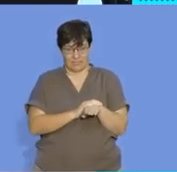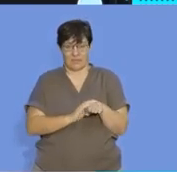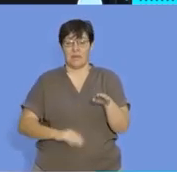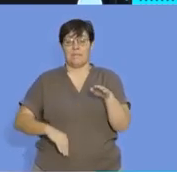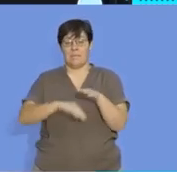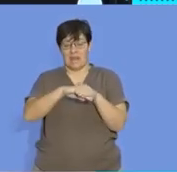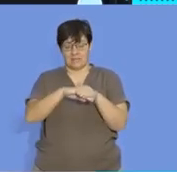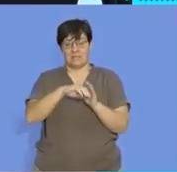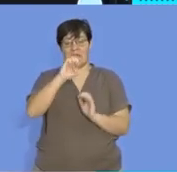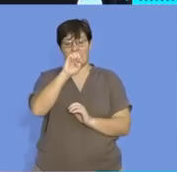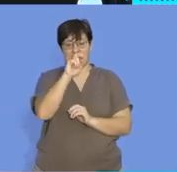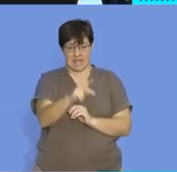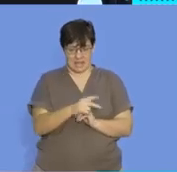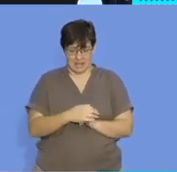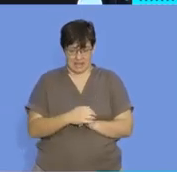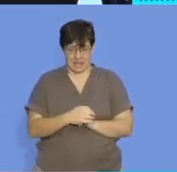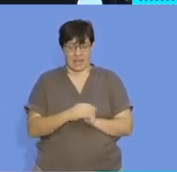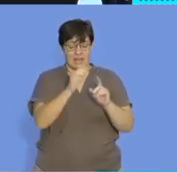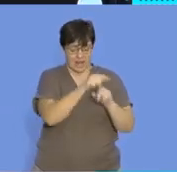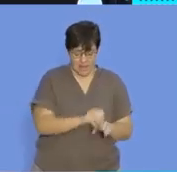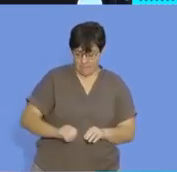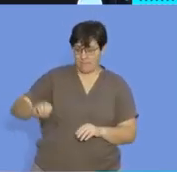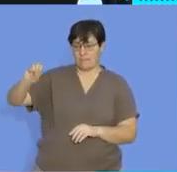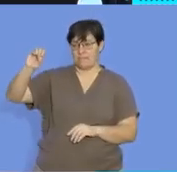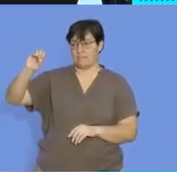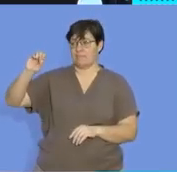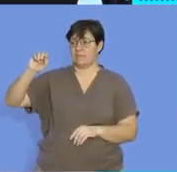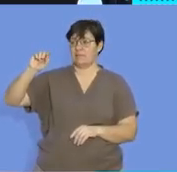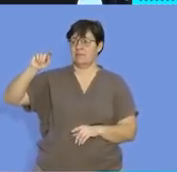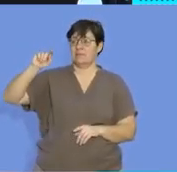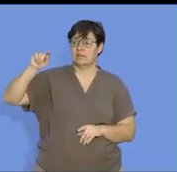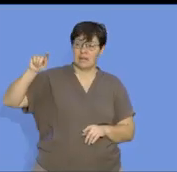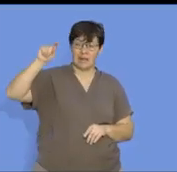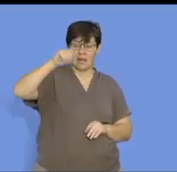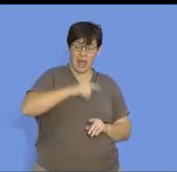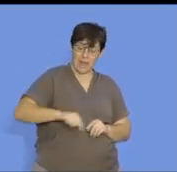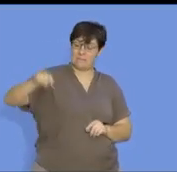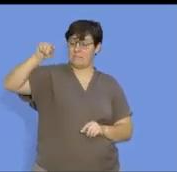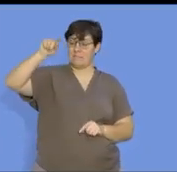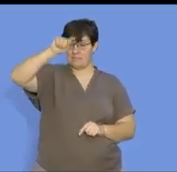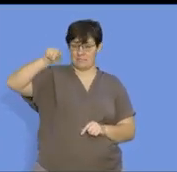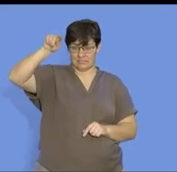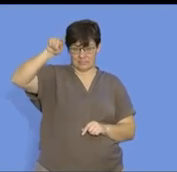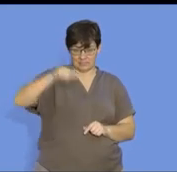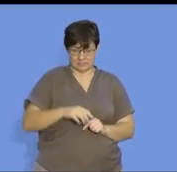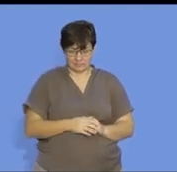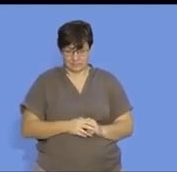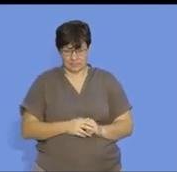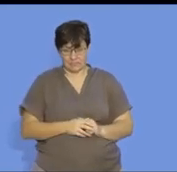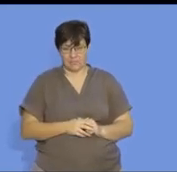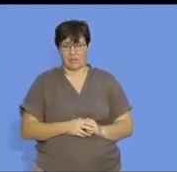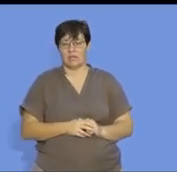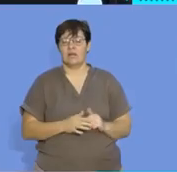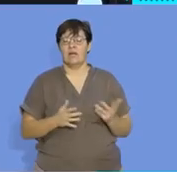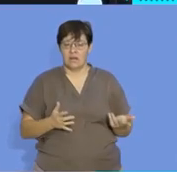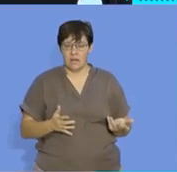maximum kinetic. Then it goes up, and over here, this point, it